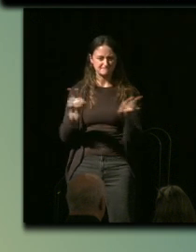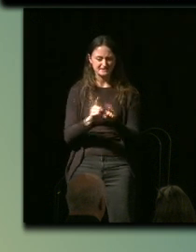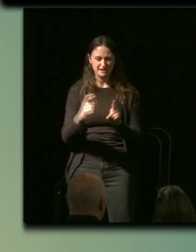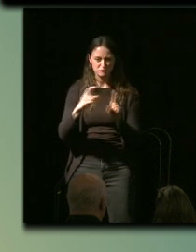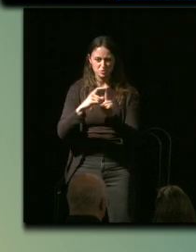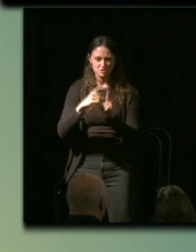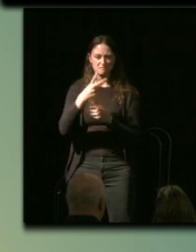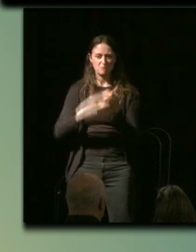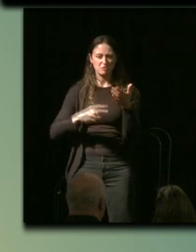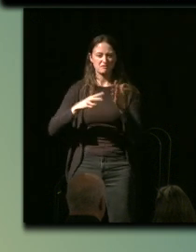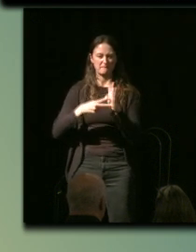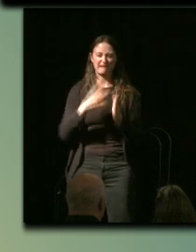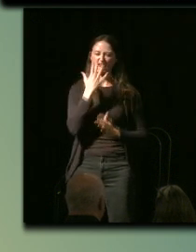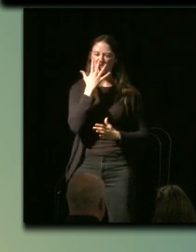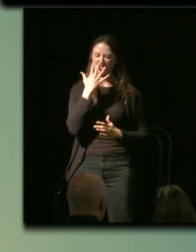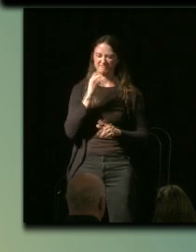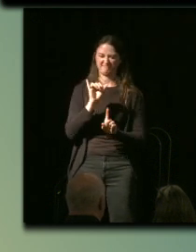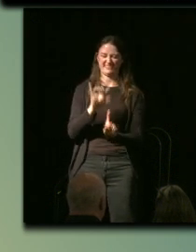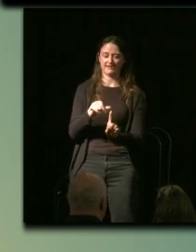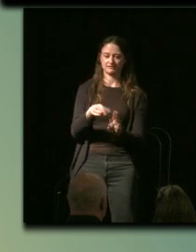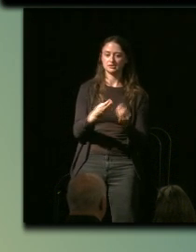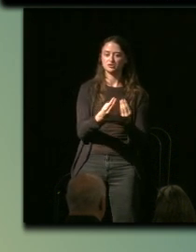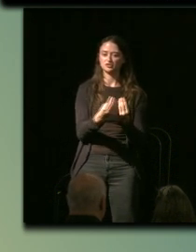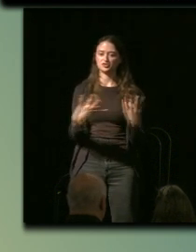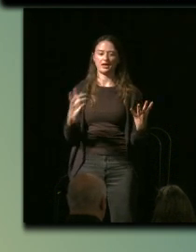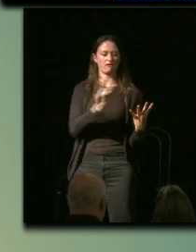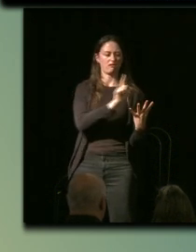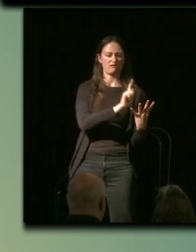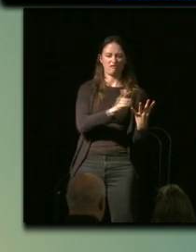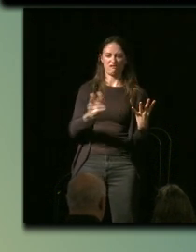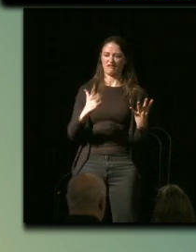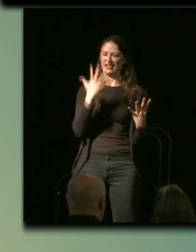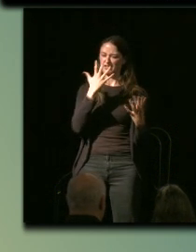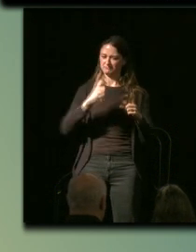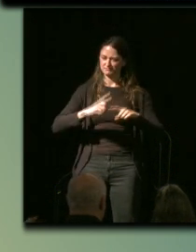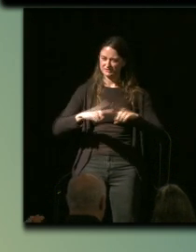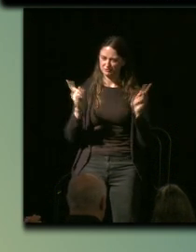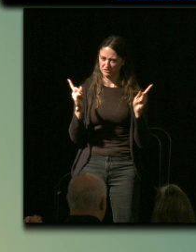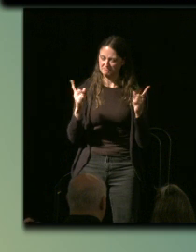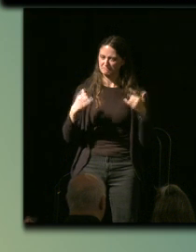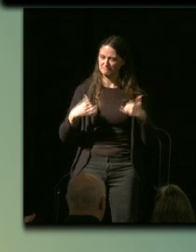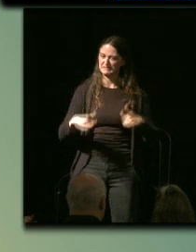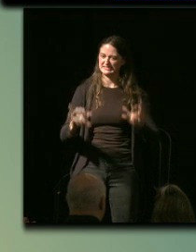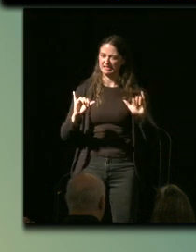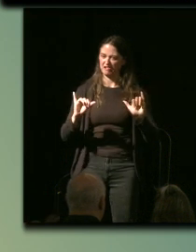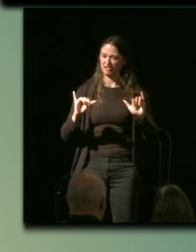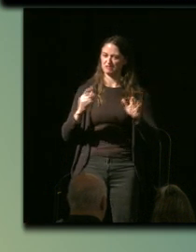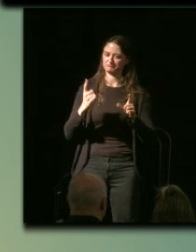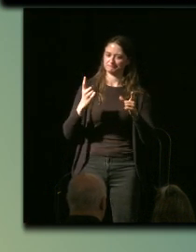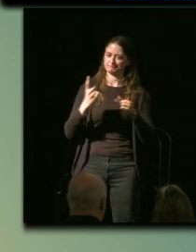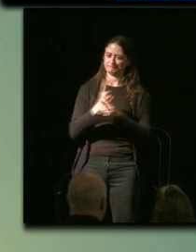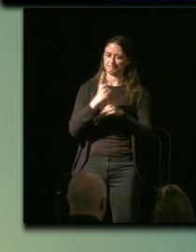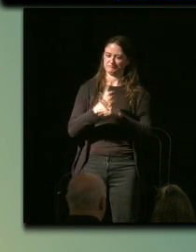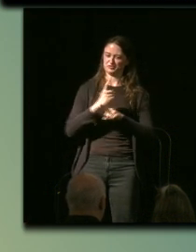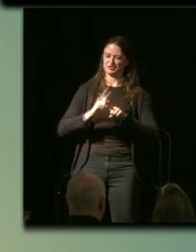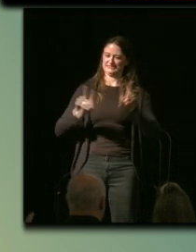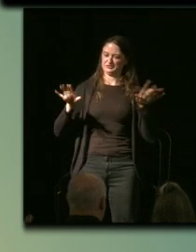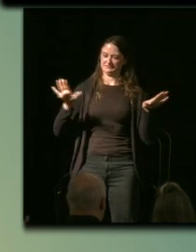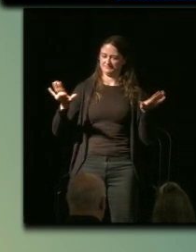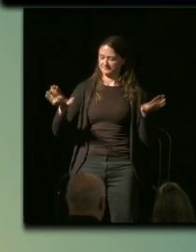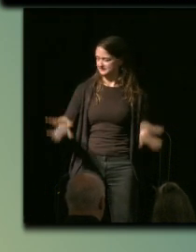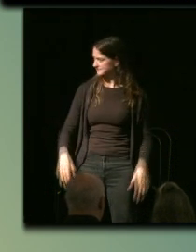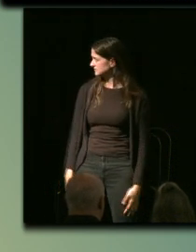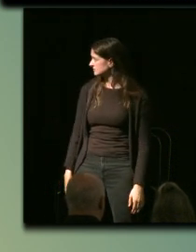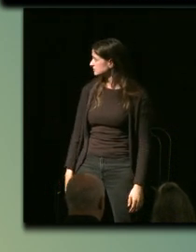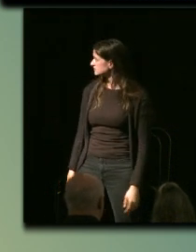Now, uncertain results. We could also have what we call a variant of uncertain significance. There could be a change in a gene for which the association